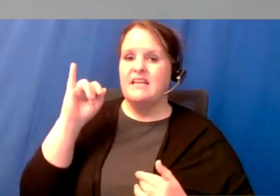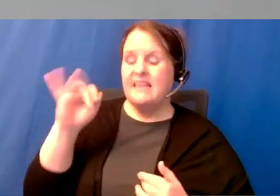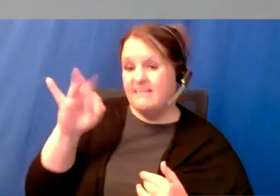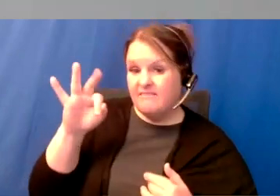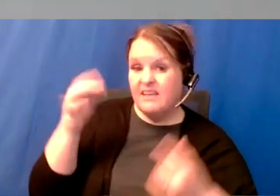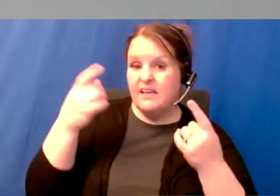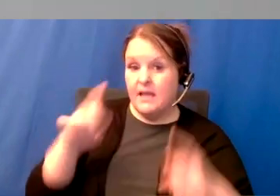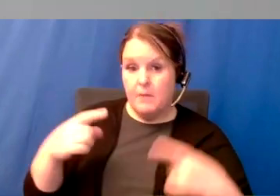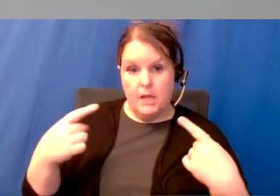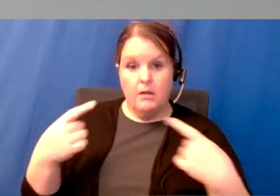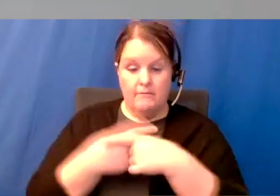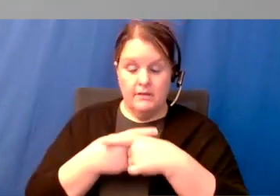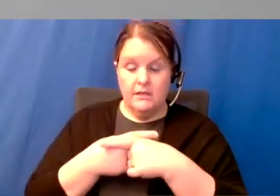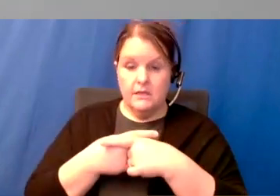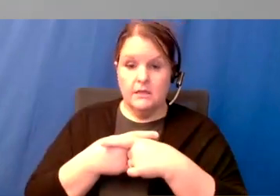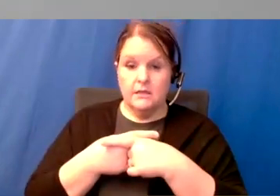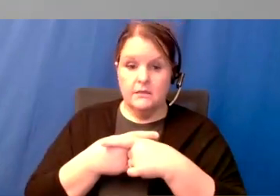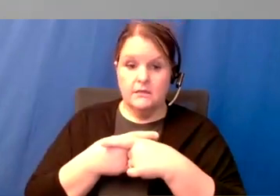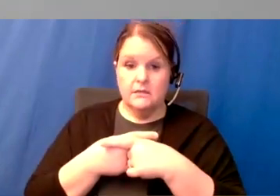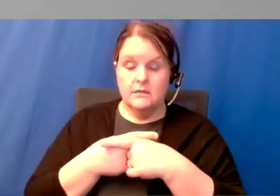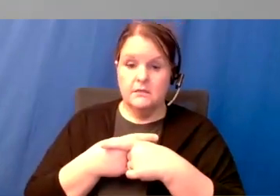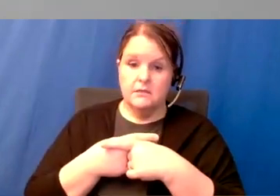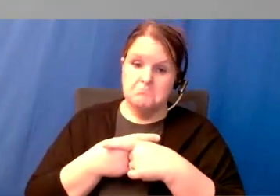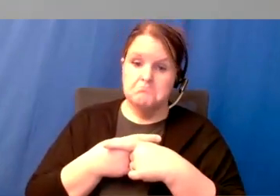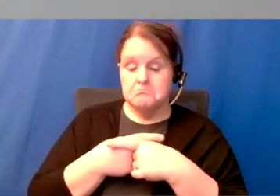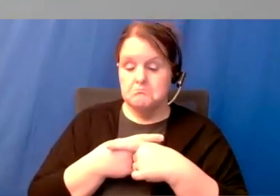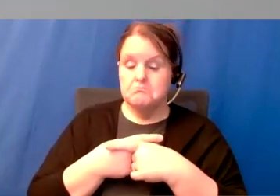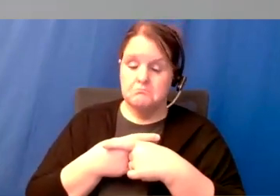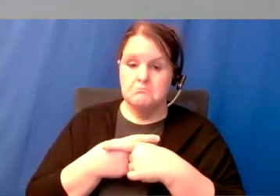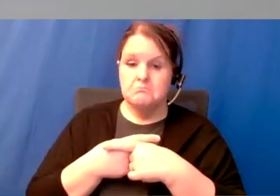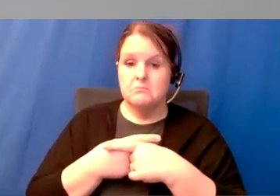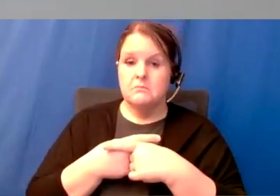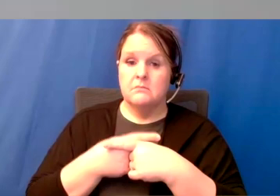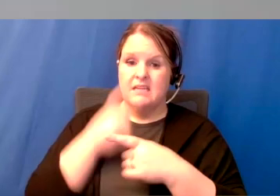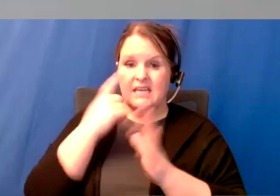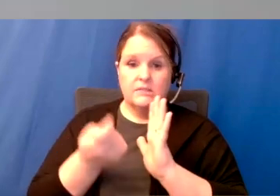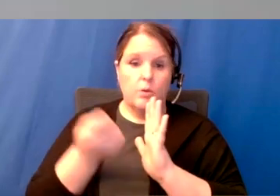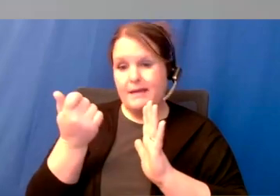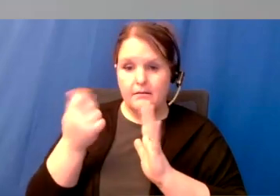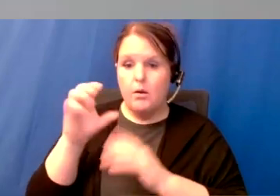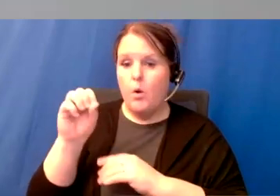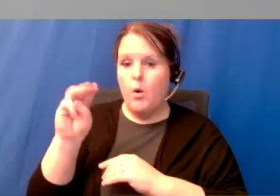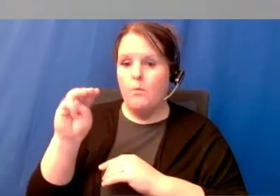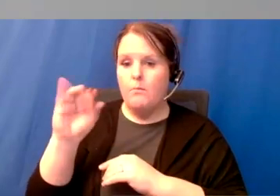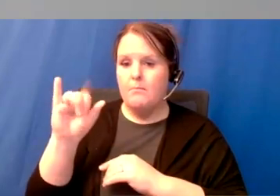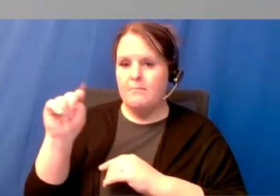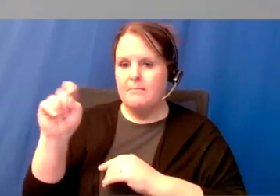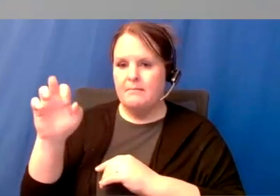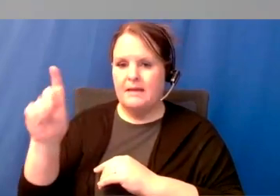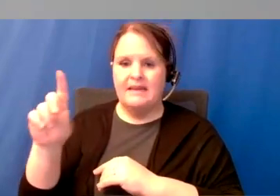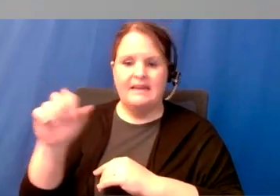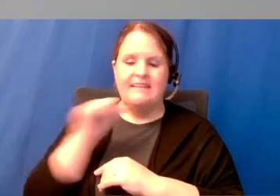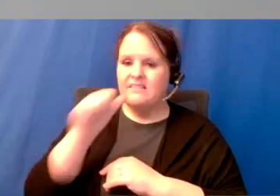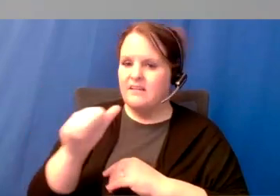if a conflict is particularly is omitted, right? Like if you don't disclose it and